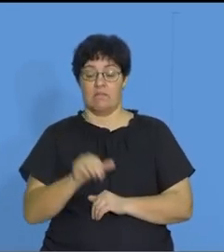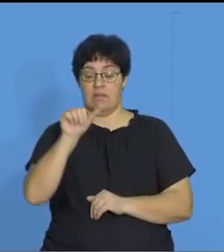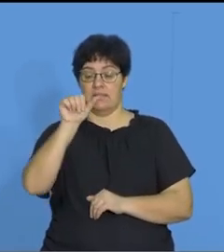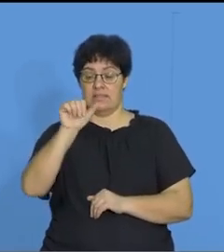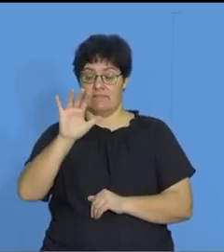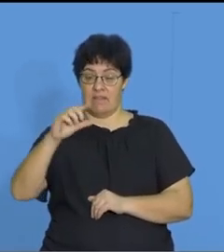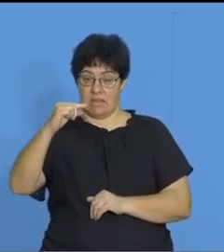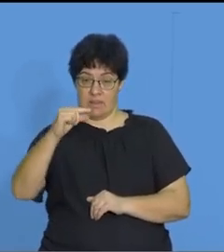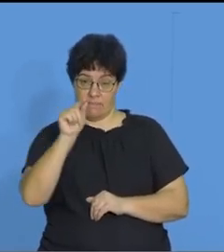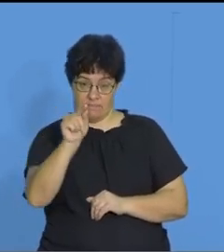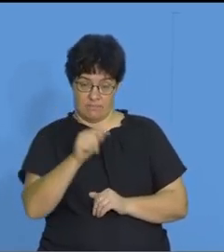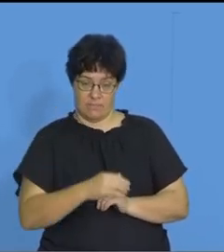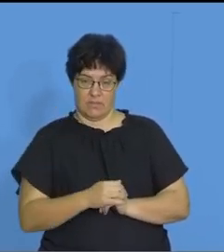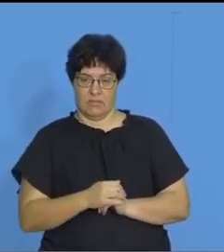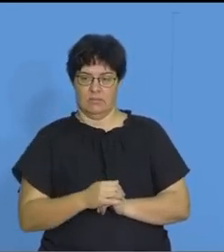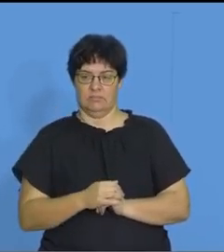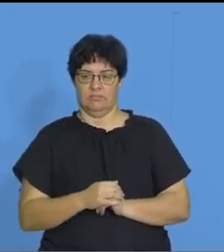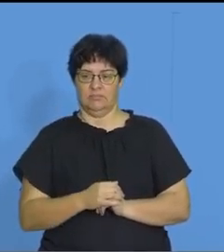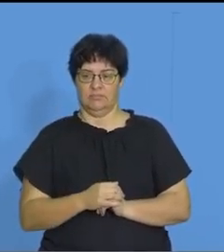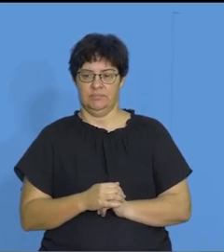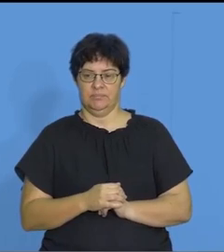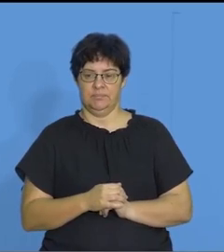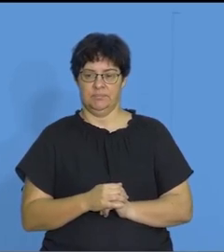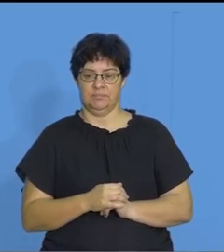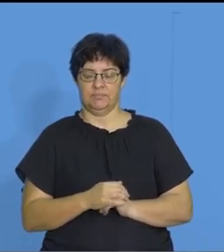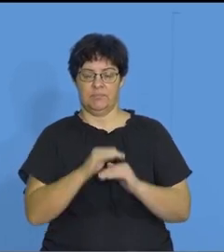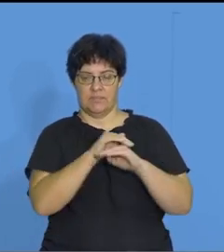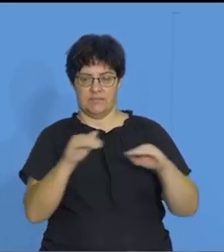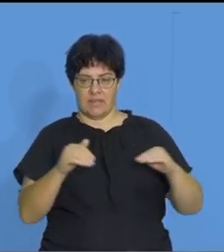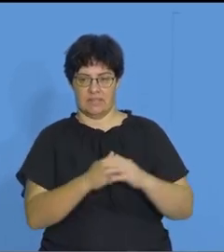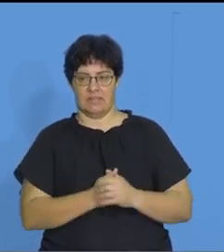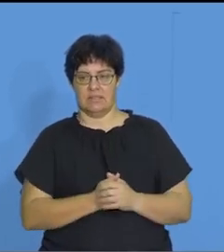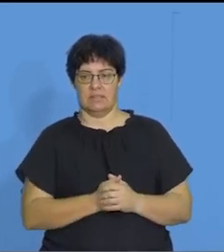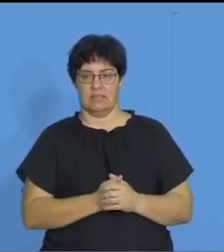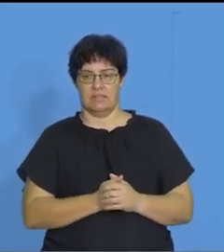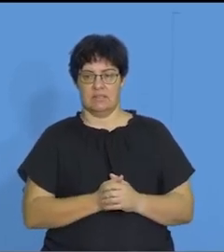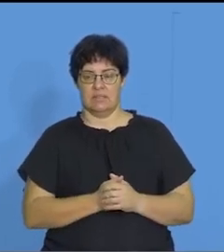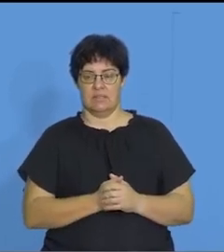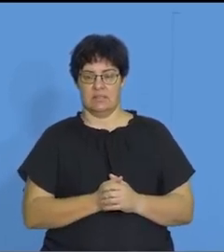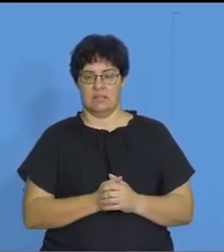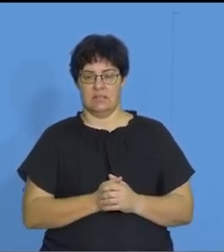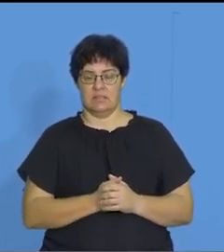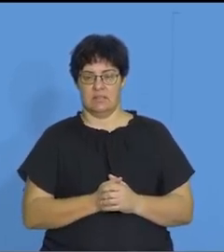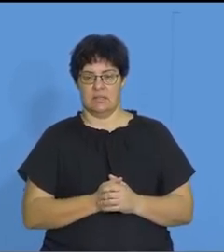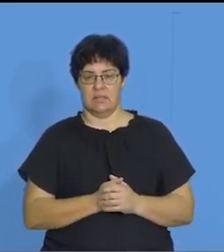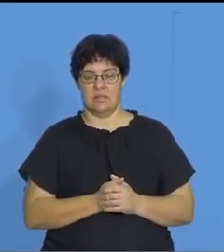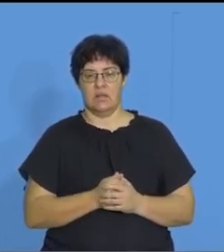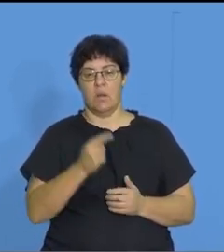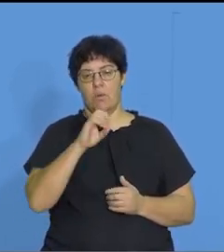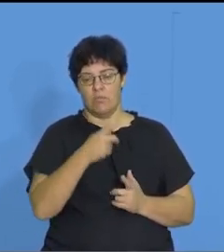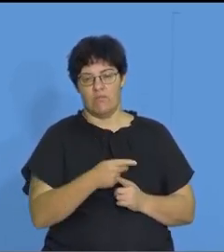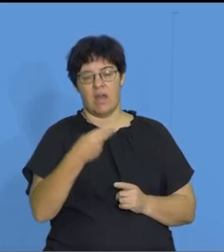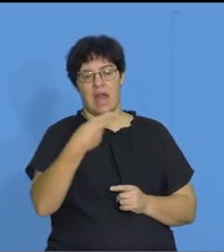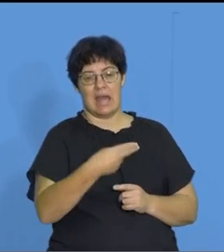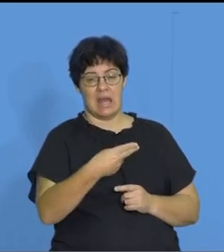has a mass of 65 grams, okay? There's 65 grams divided by the moles of